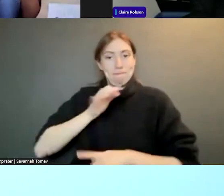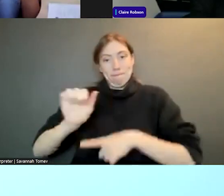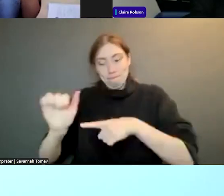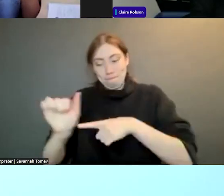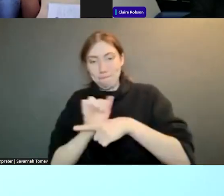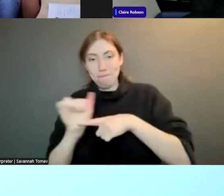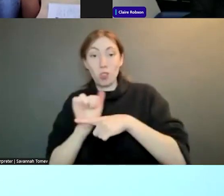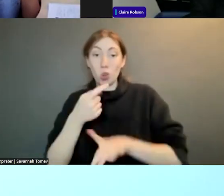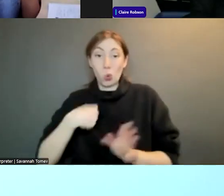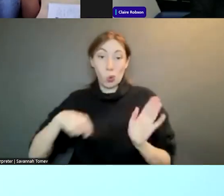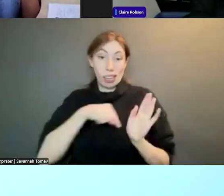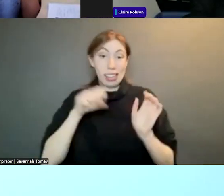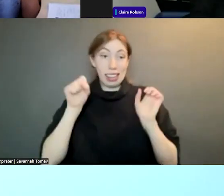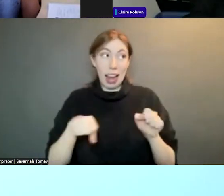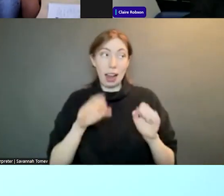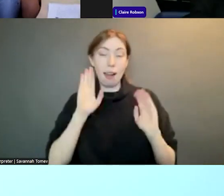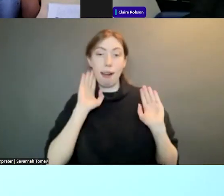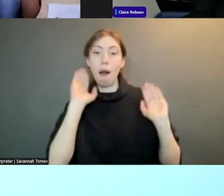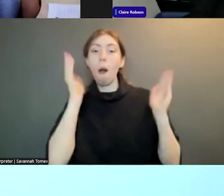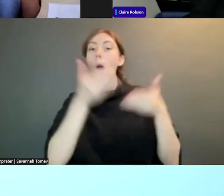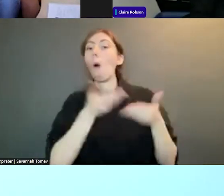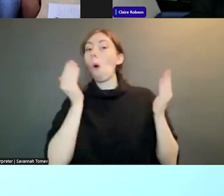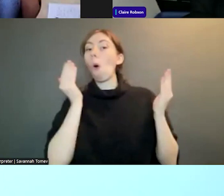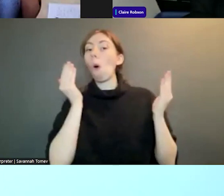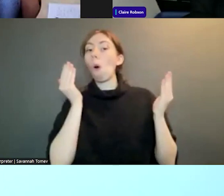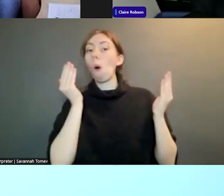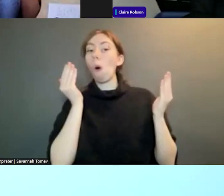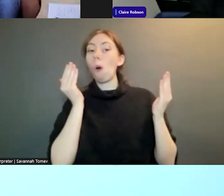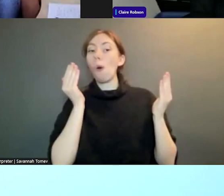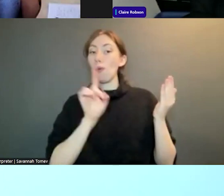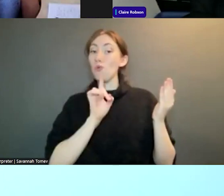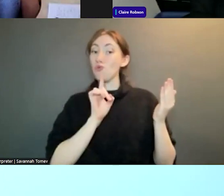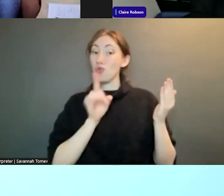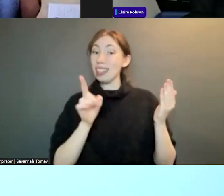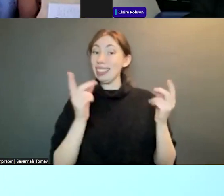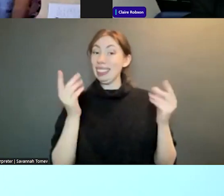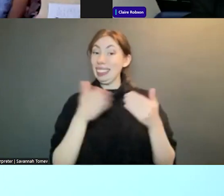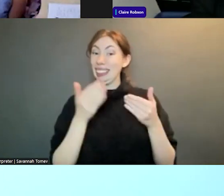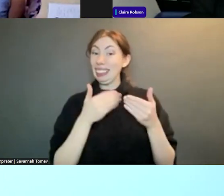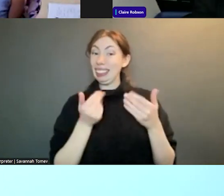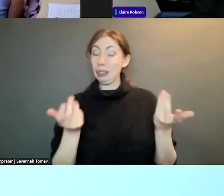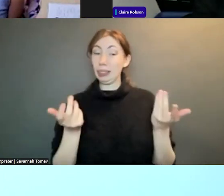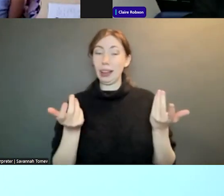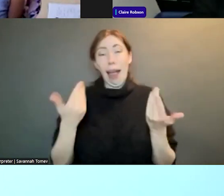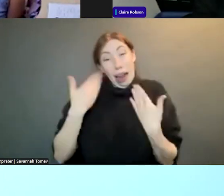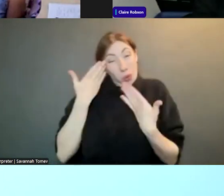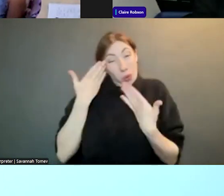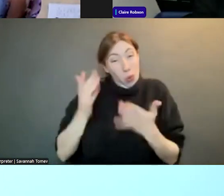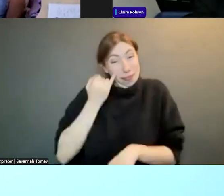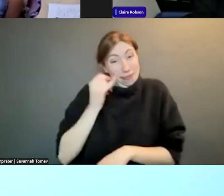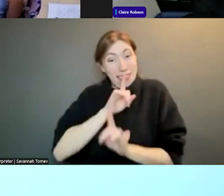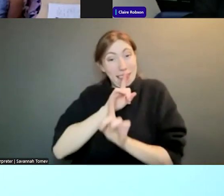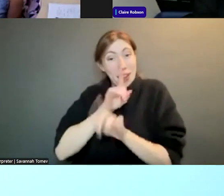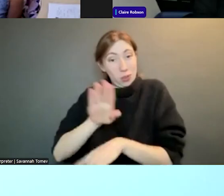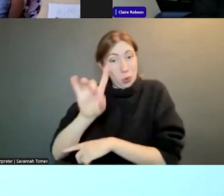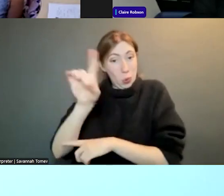hide from plain view very, very efficiently. I don't know if that answers the question.